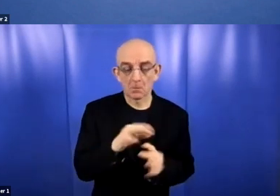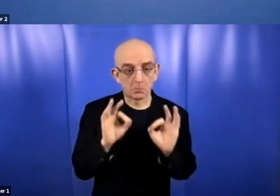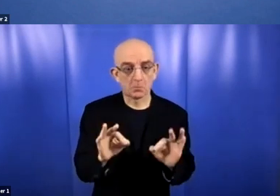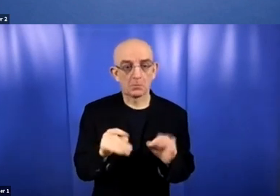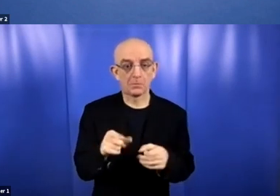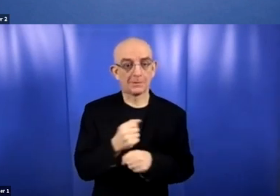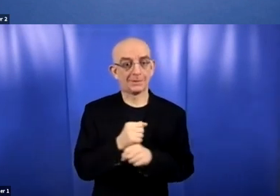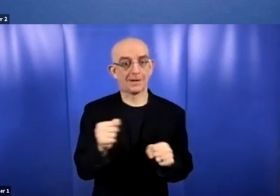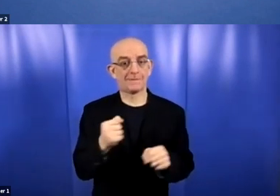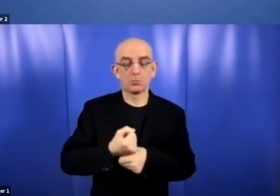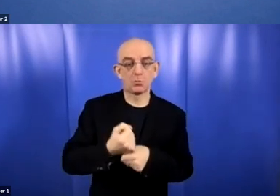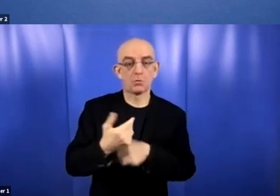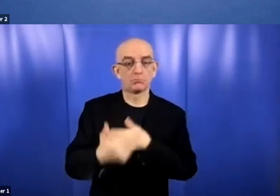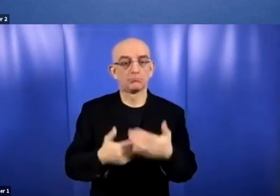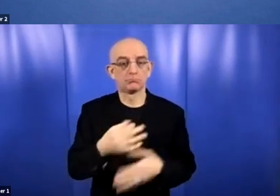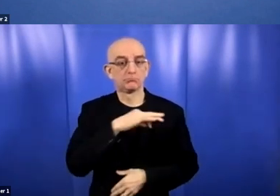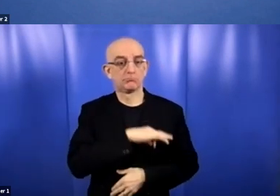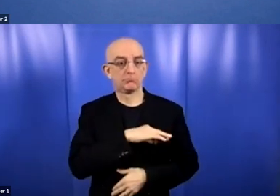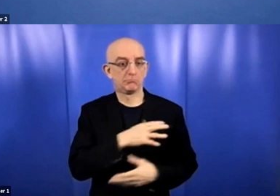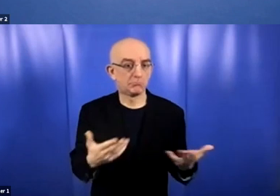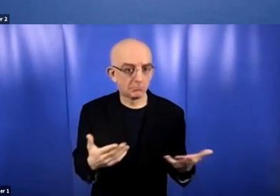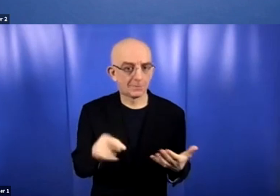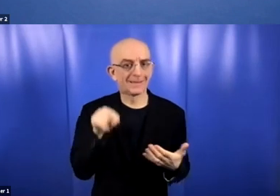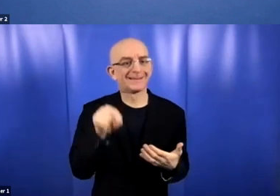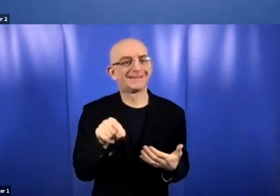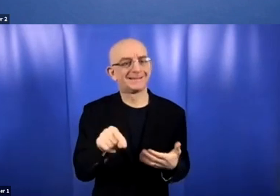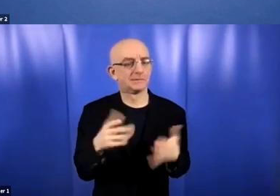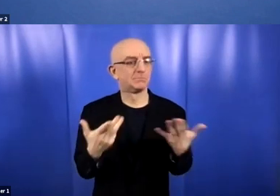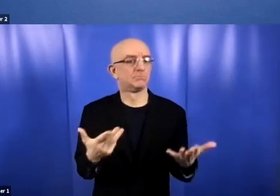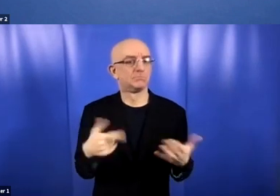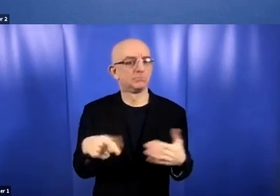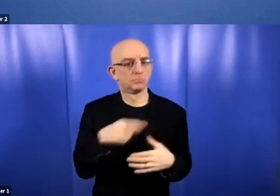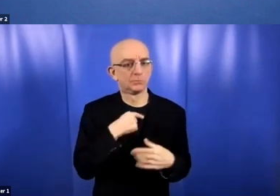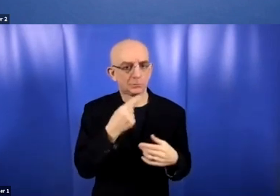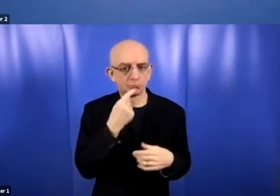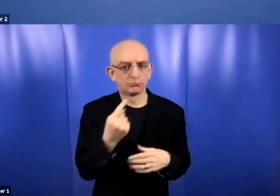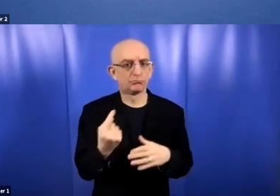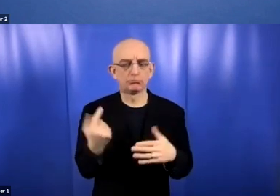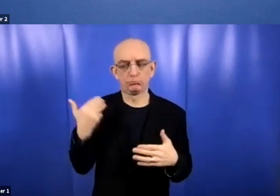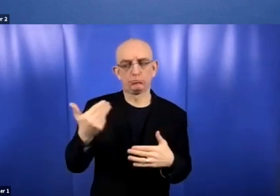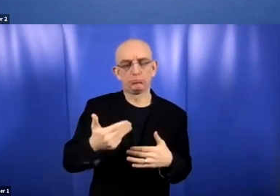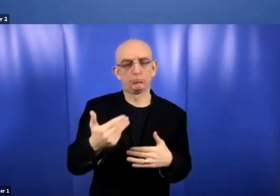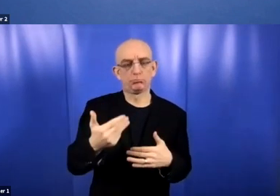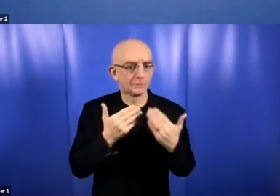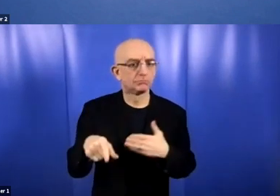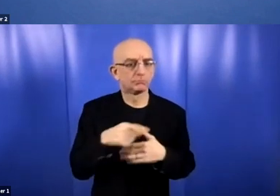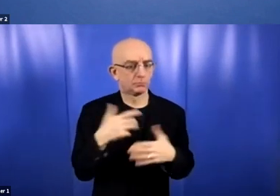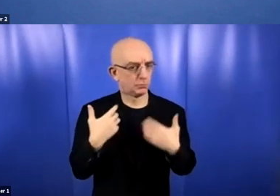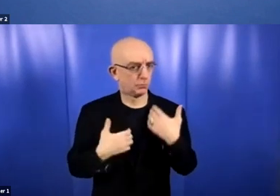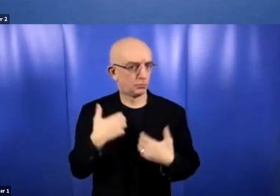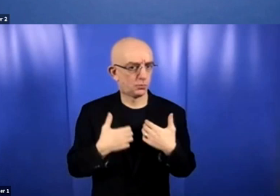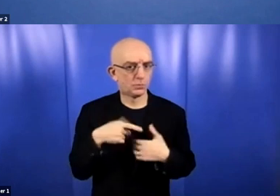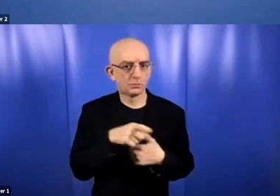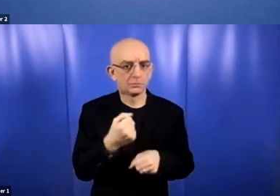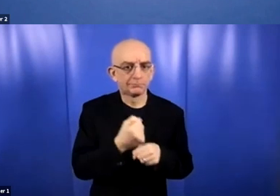of the GCR and as a result of the Global Refugee Forum. One of those mentioned was the Self-Reliance Index, which